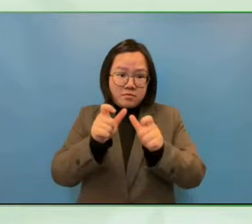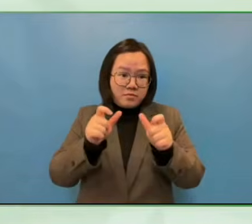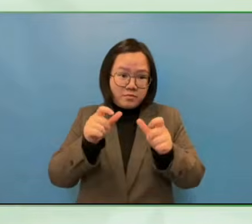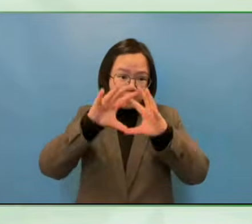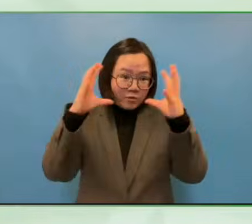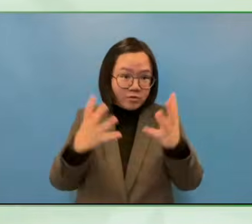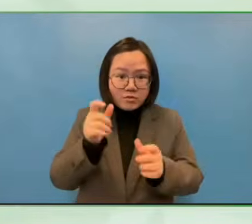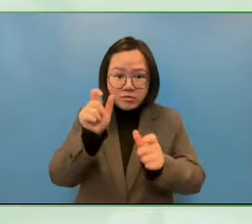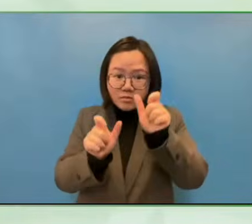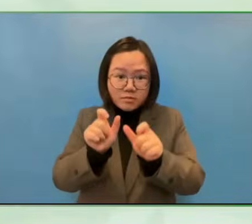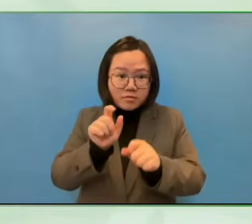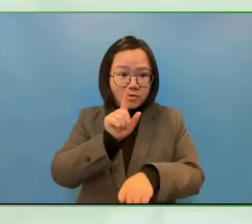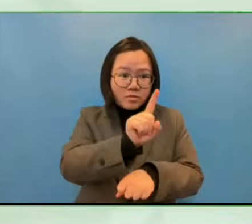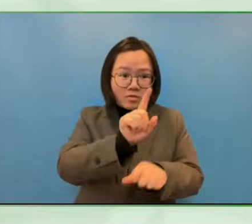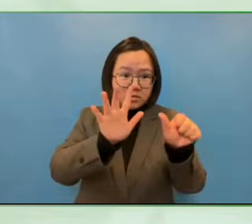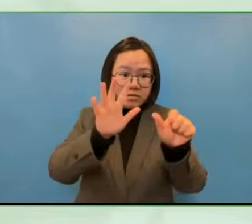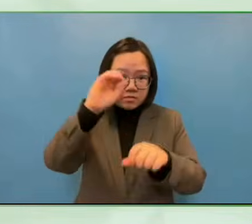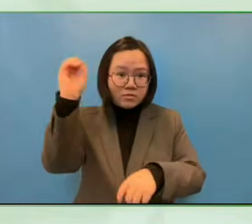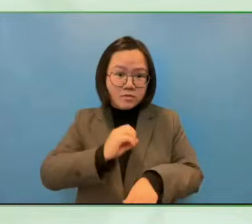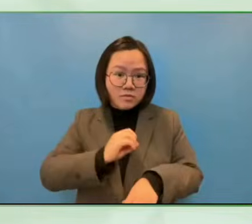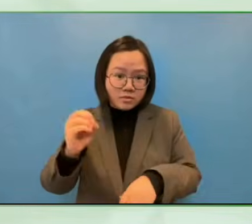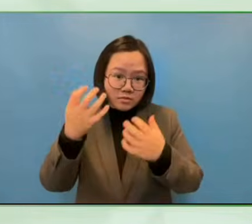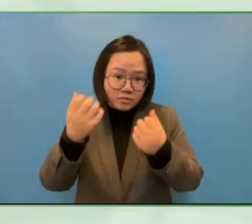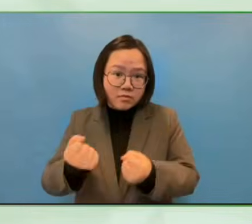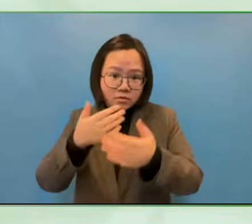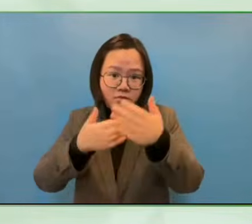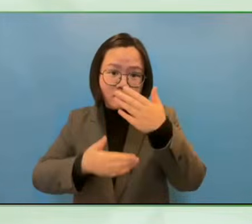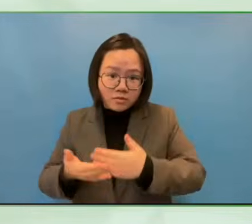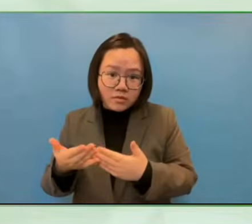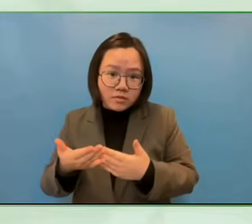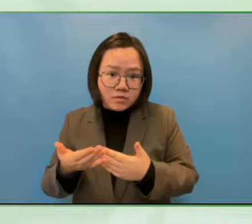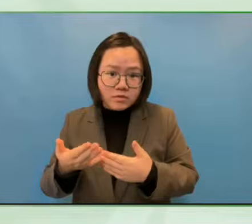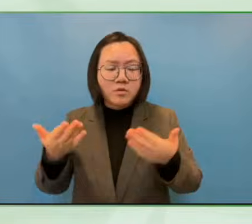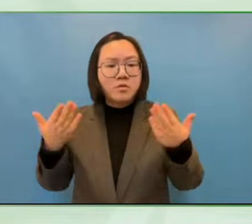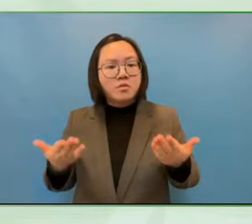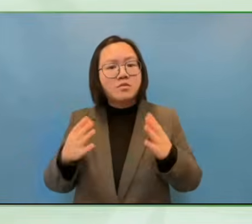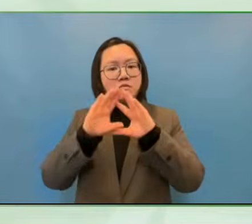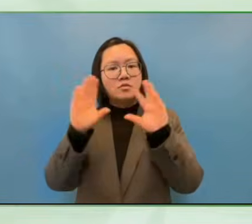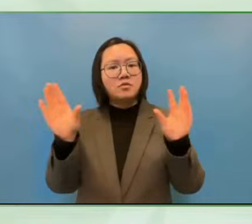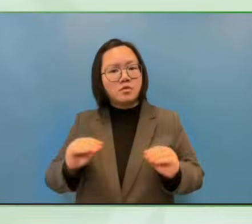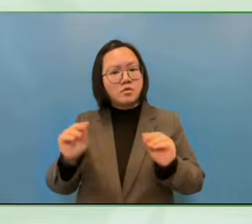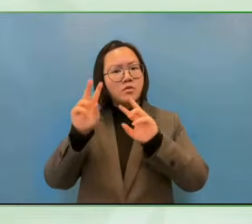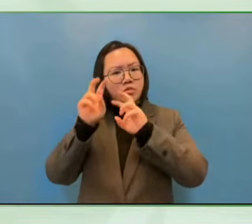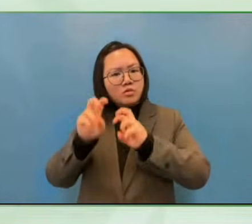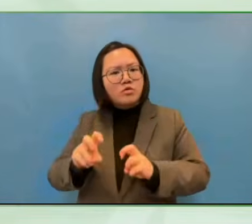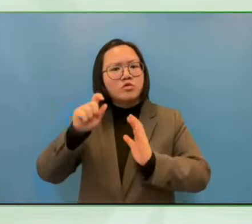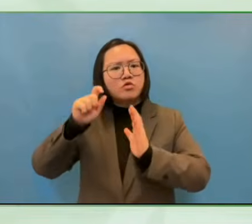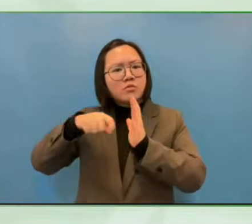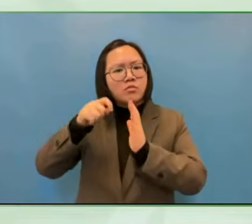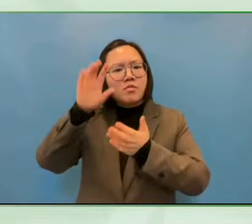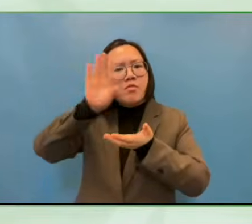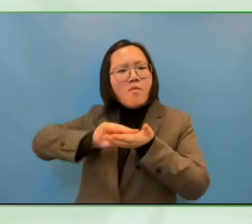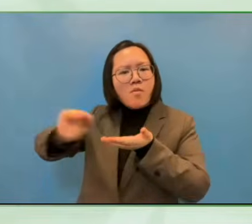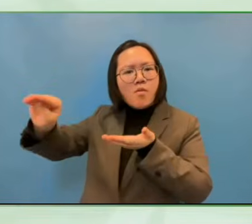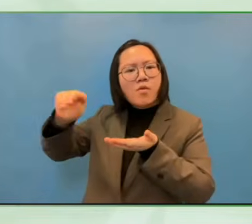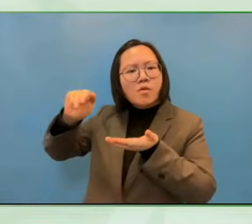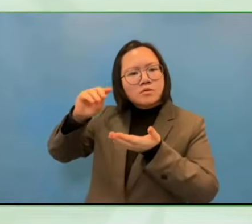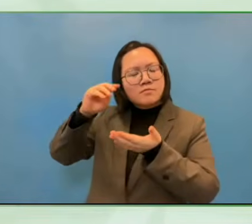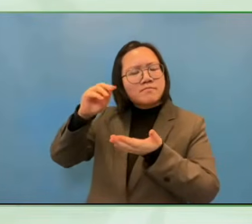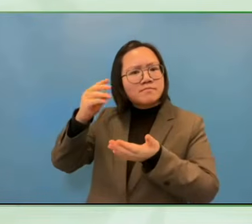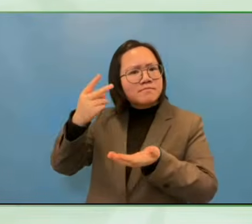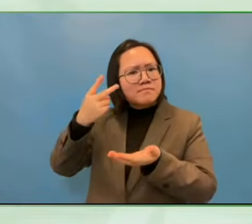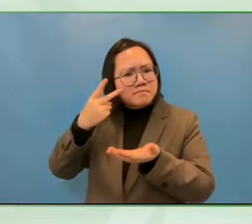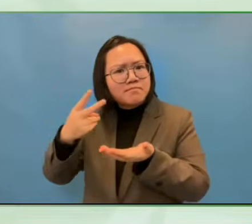actually highlights wonderful practices and shows that governments can learn from people with disabilities and people with disabilities